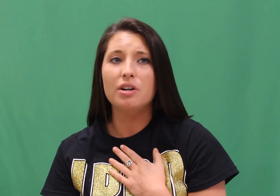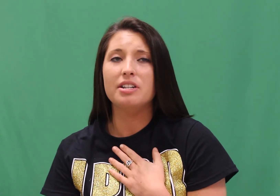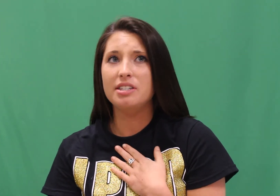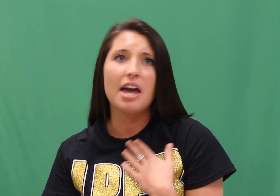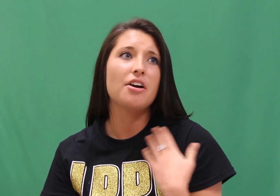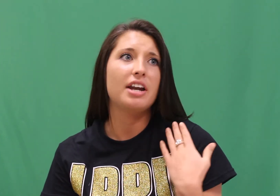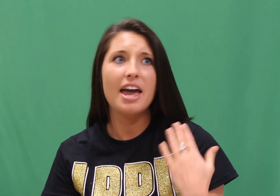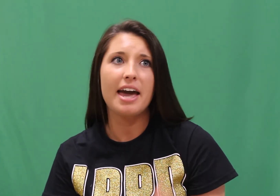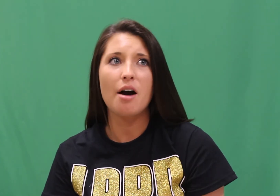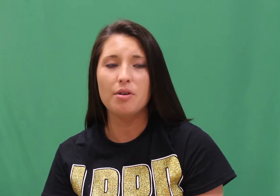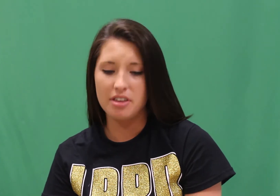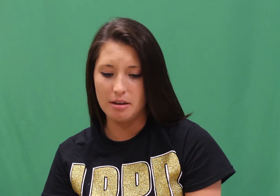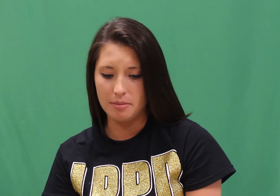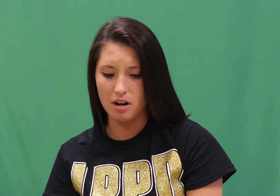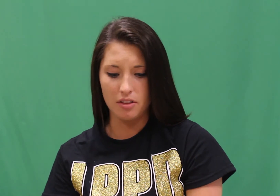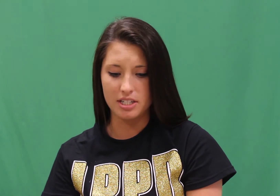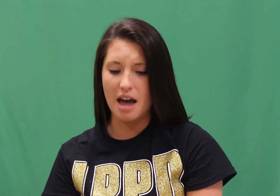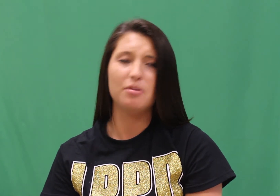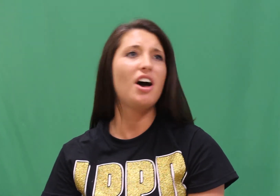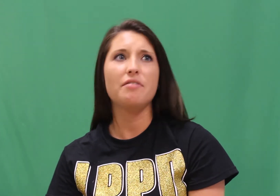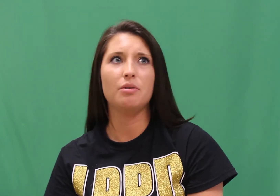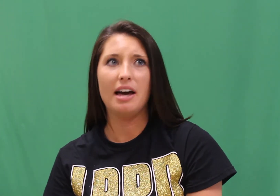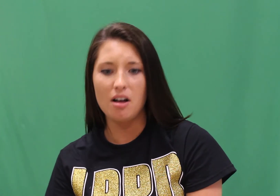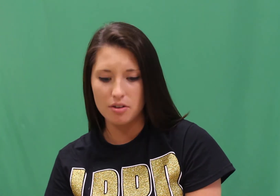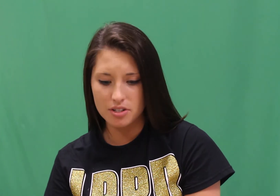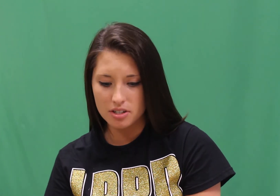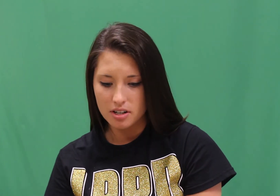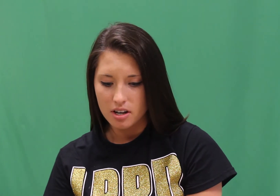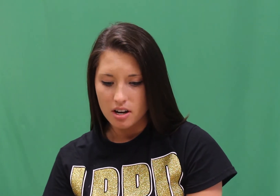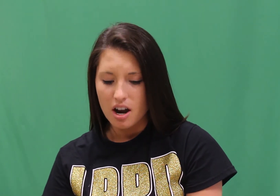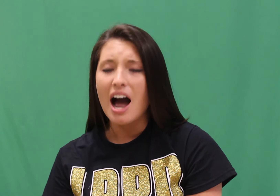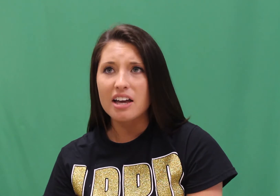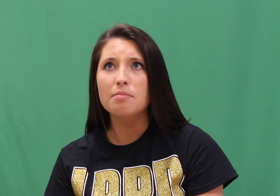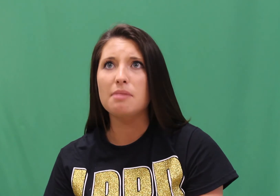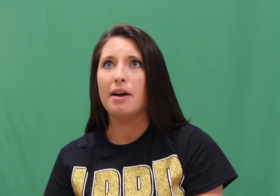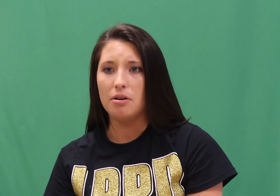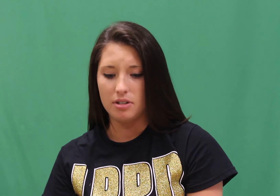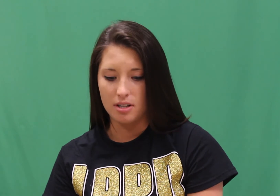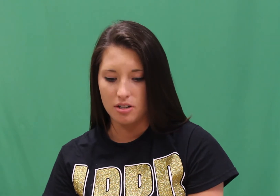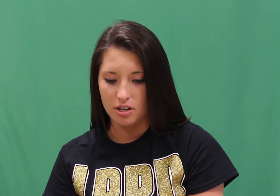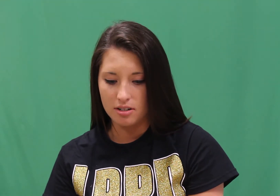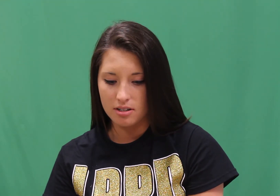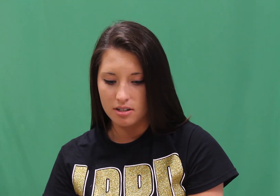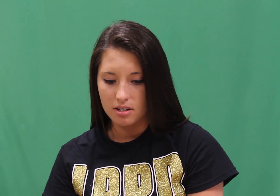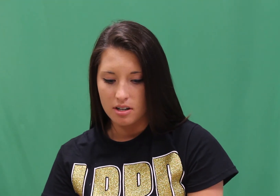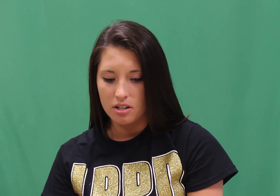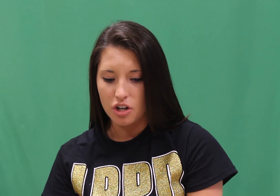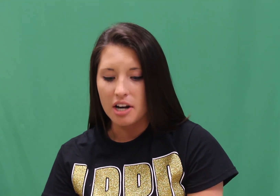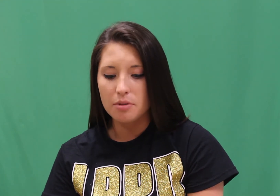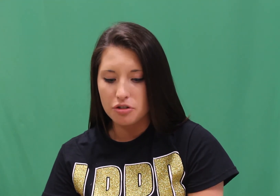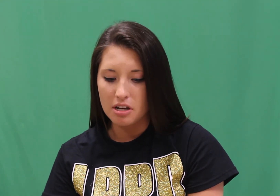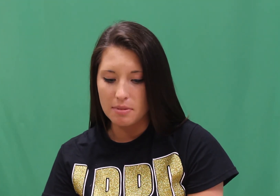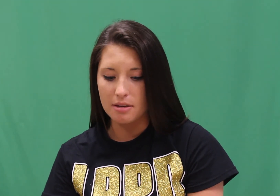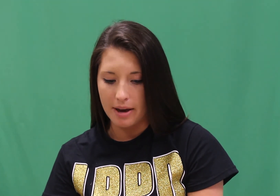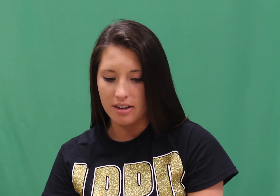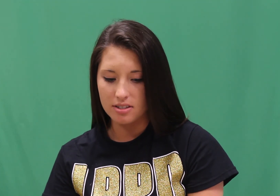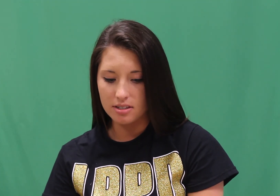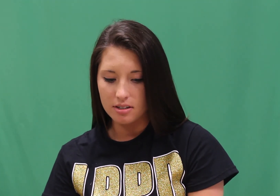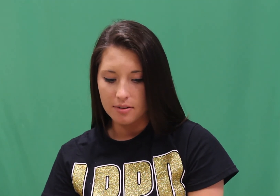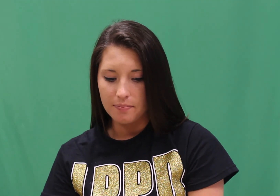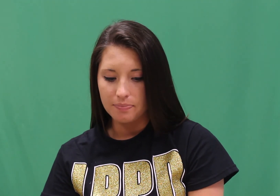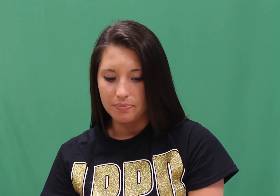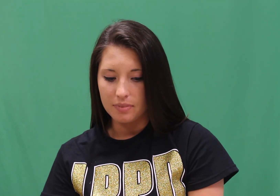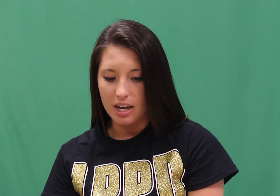this one to stare and hang out with him and all the time, not everyone else. I can make my own decisions. Johnny would treat me the